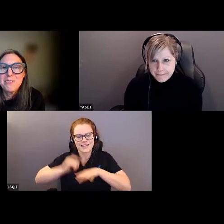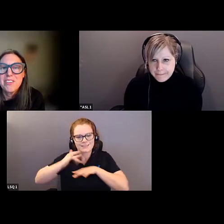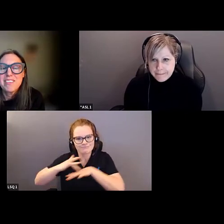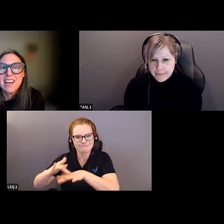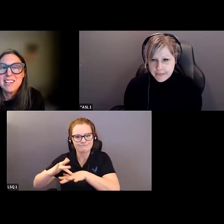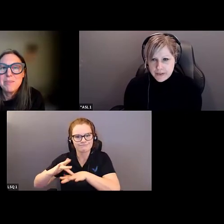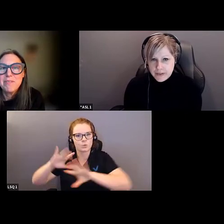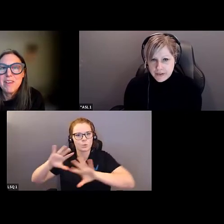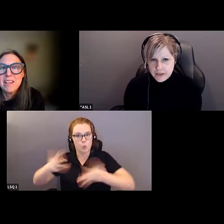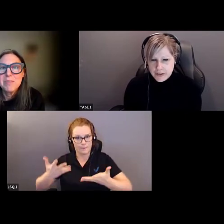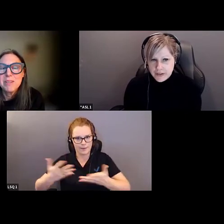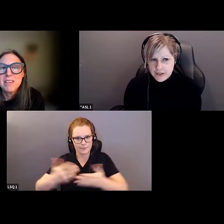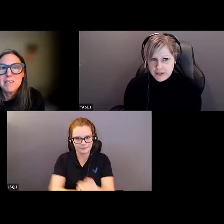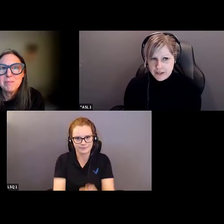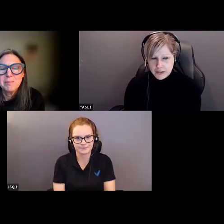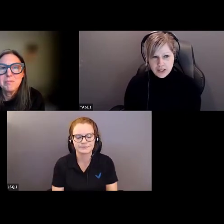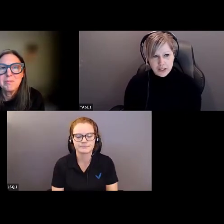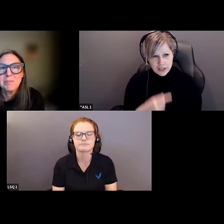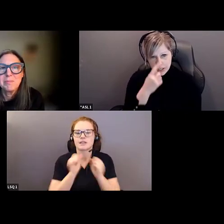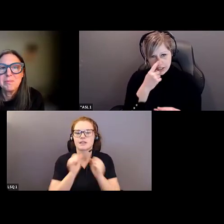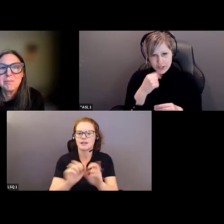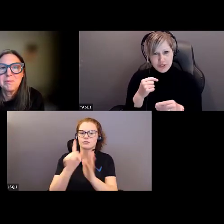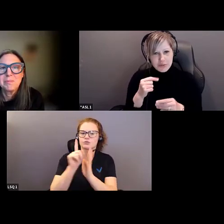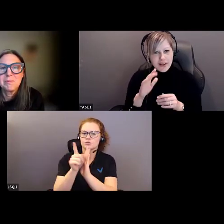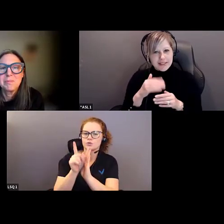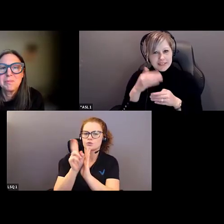Can I ask for the slide to be advanced, please?